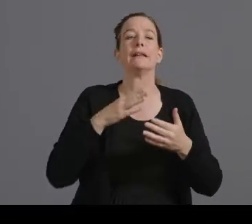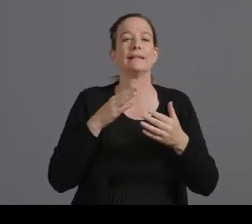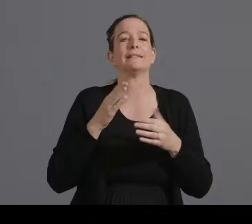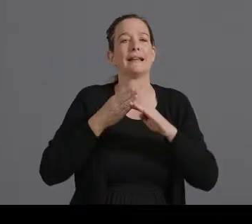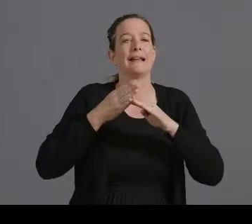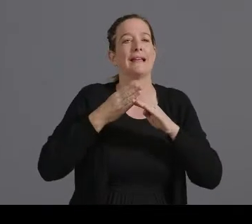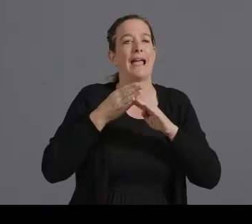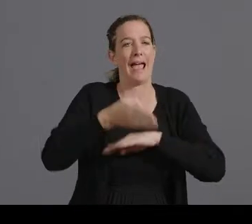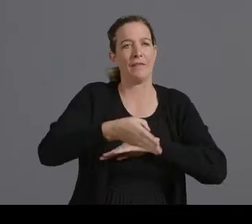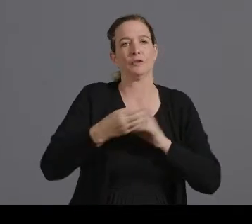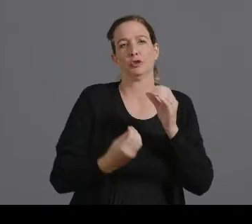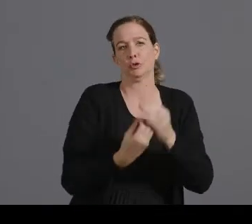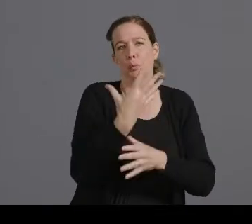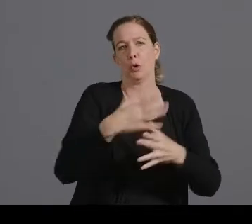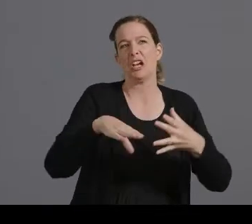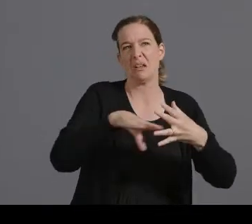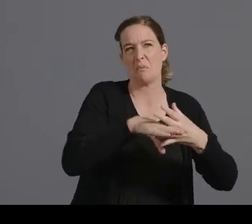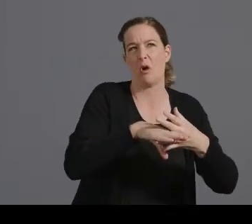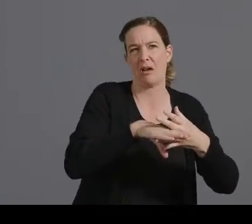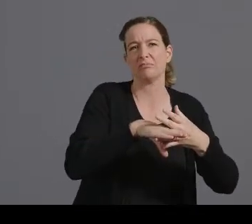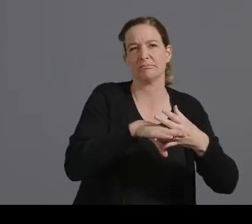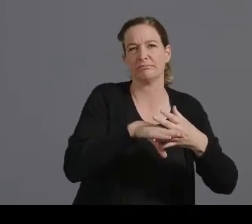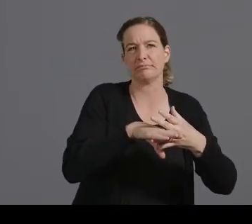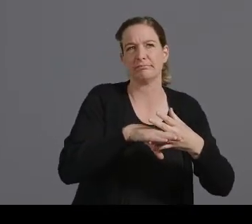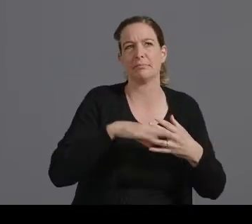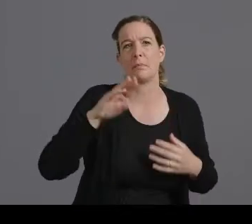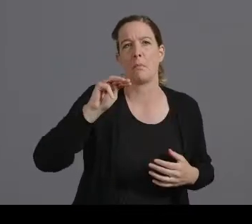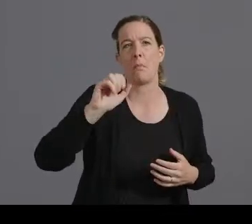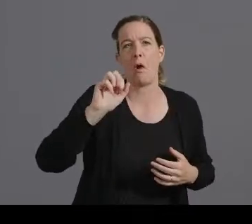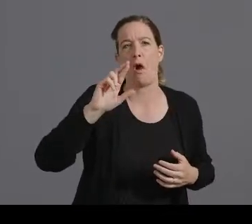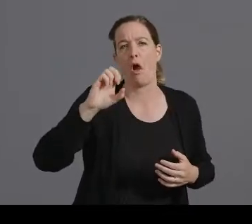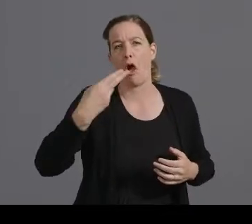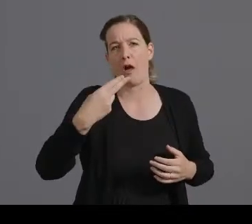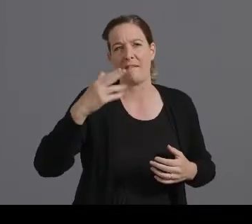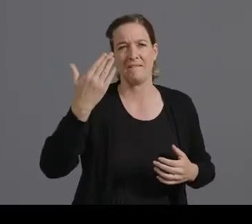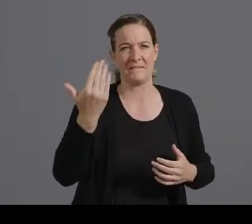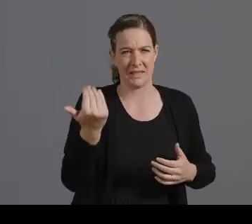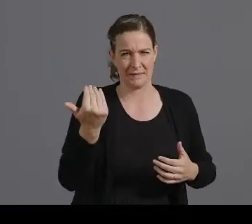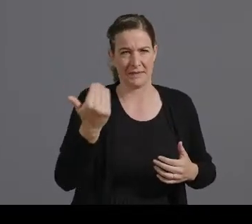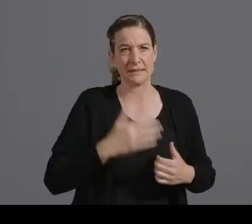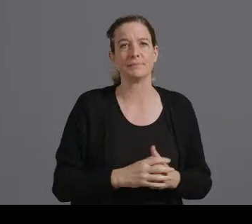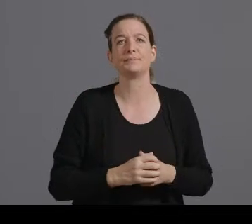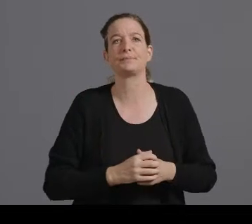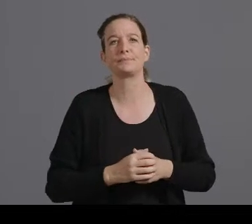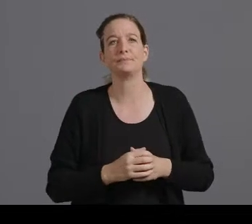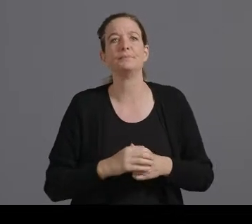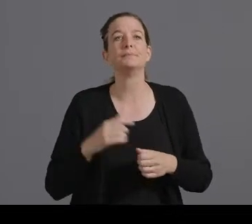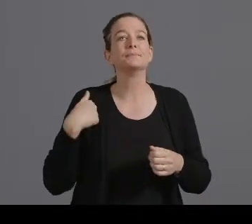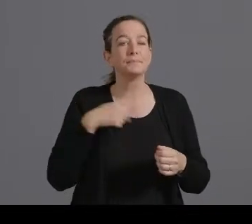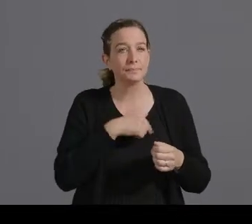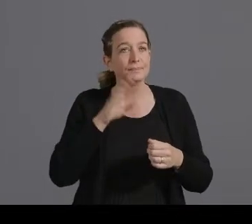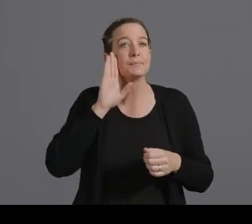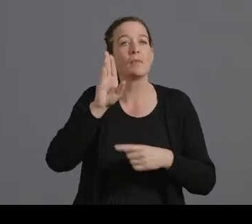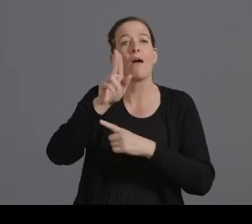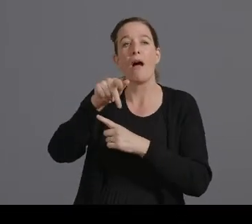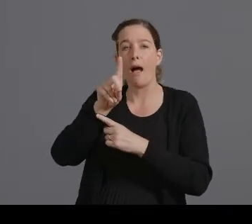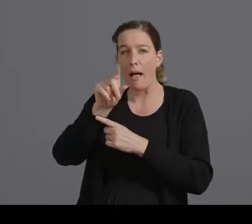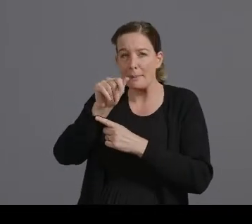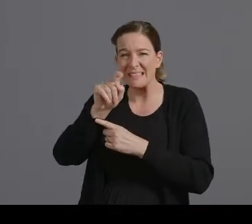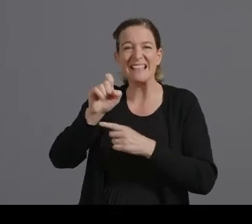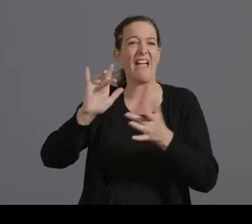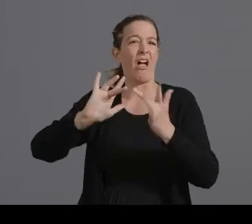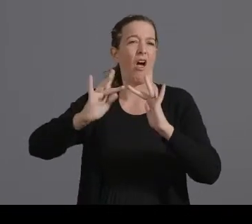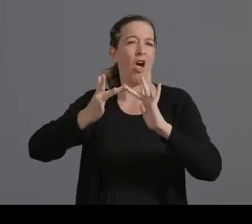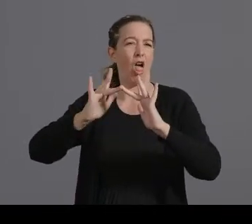break. Our school benchmarks are now aligned with CDC's transmission categories, and we will update these weekly